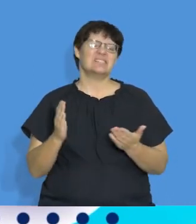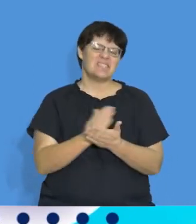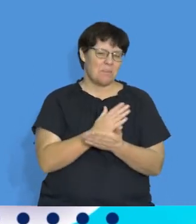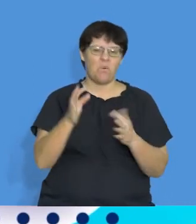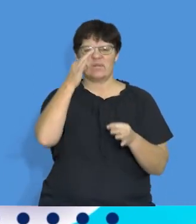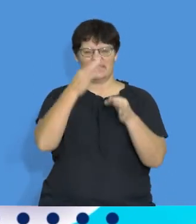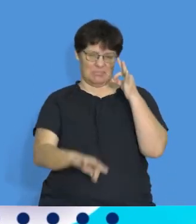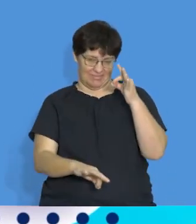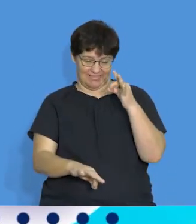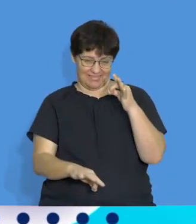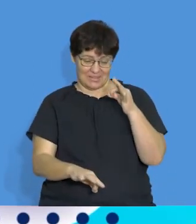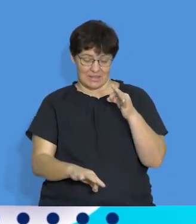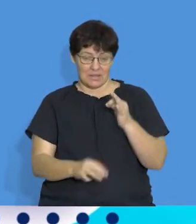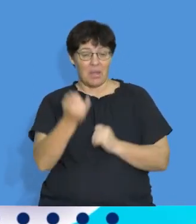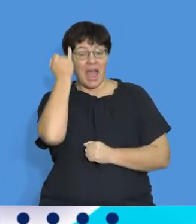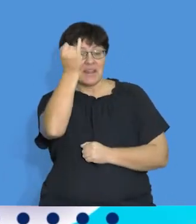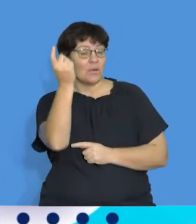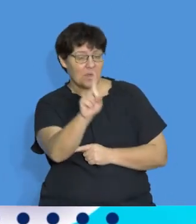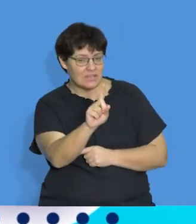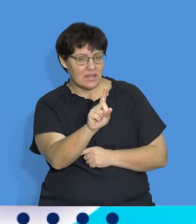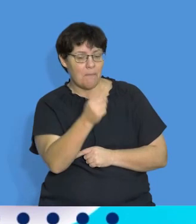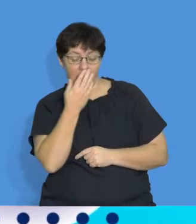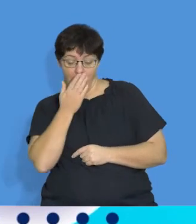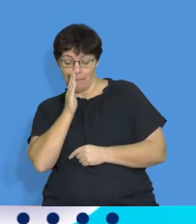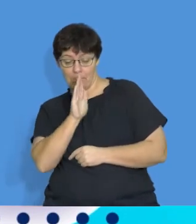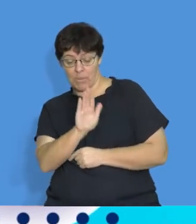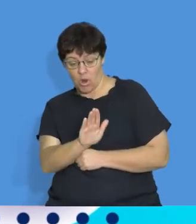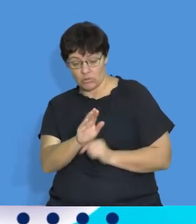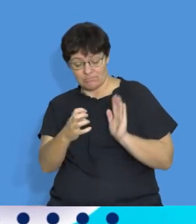simple examples, but the idea is how you approach the